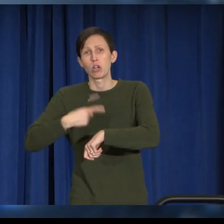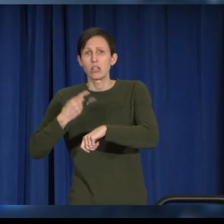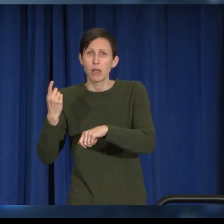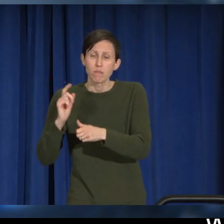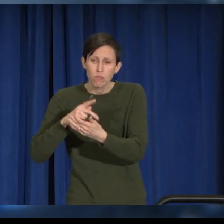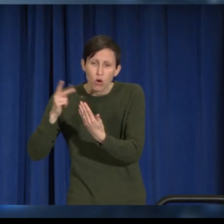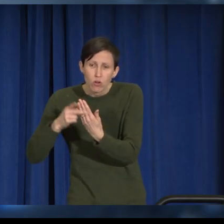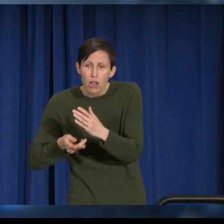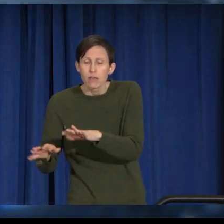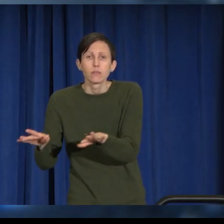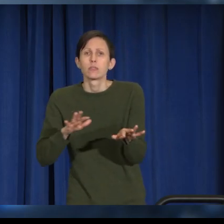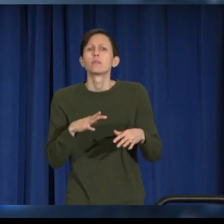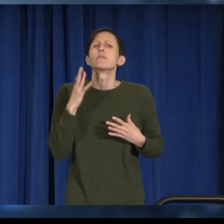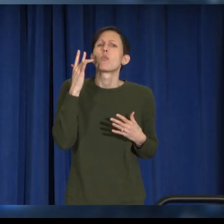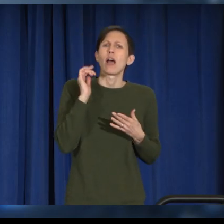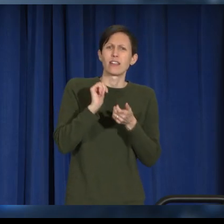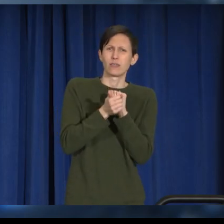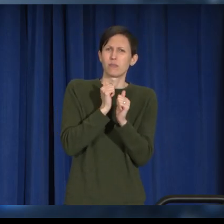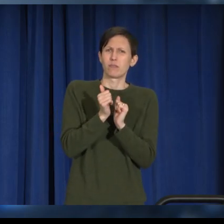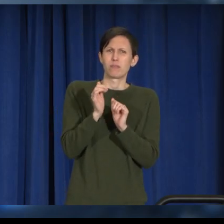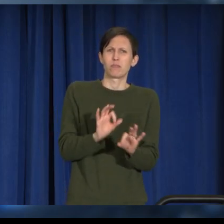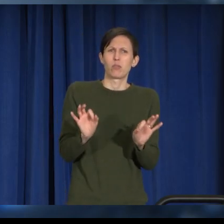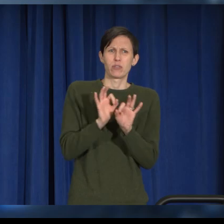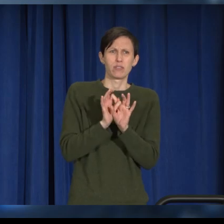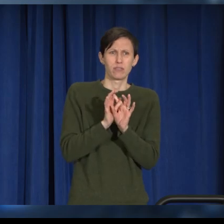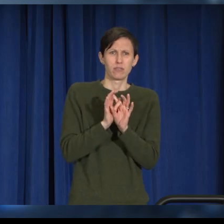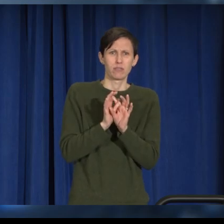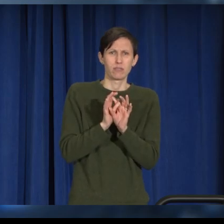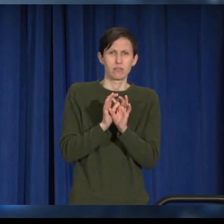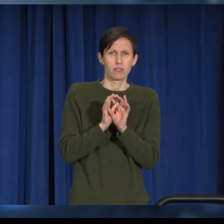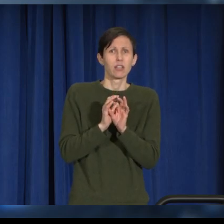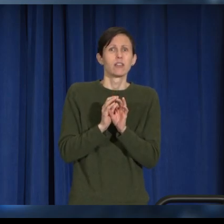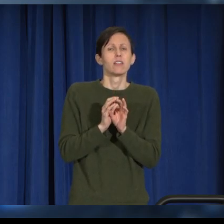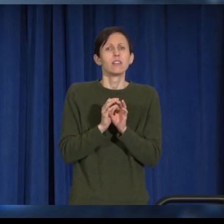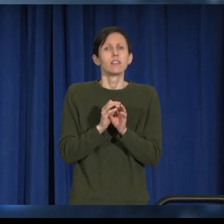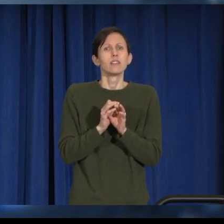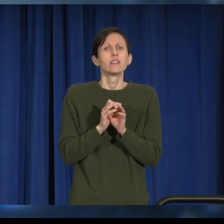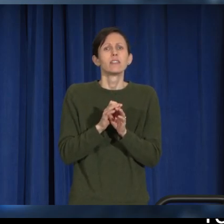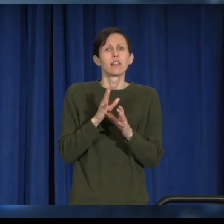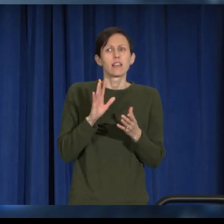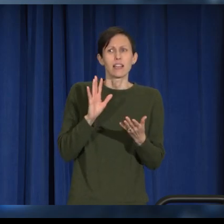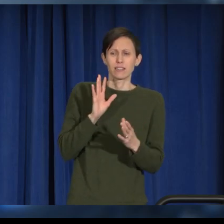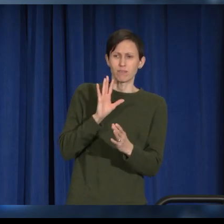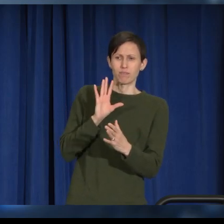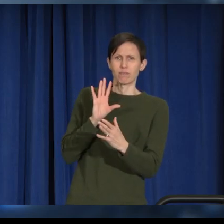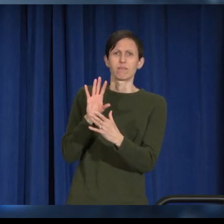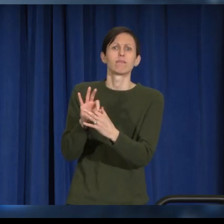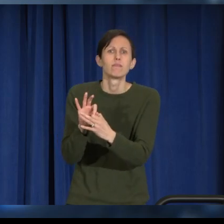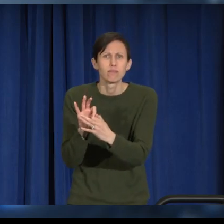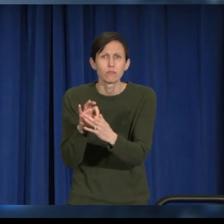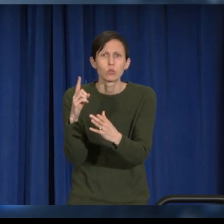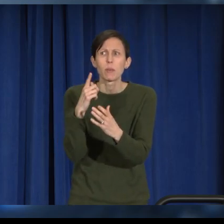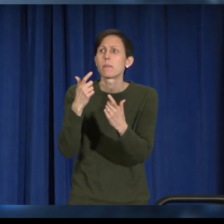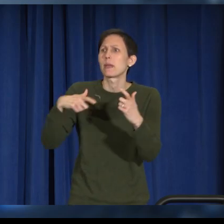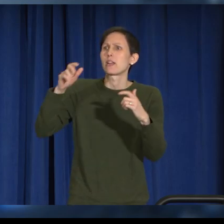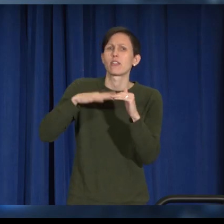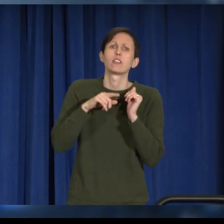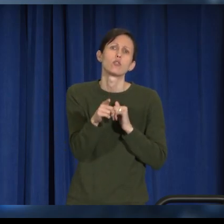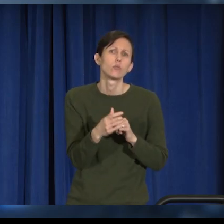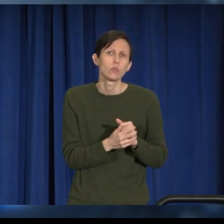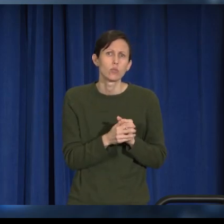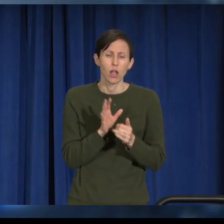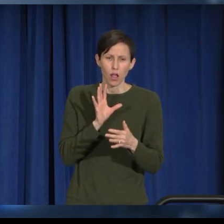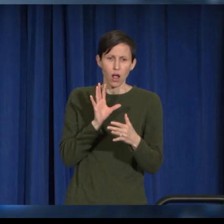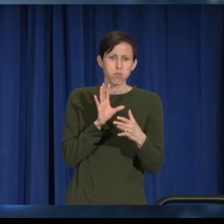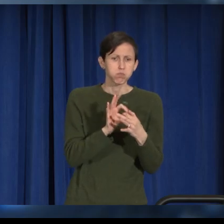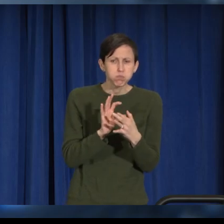matter? It's about being part of something that's bigger than yourself. It's being connected to peers. It's being connected